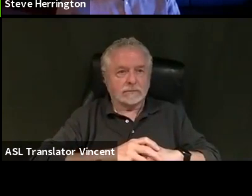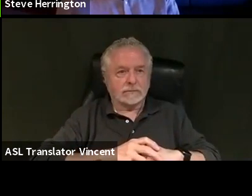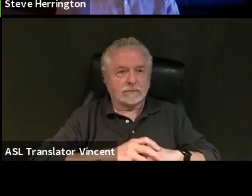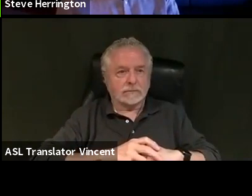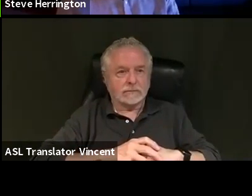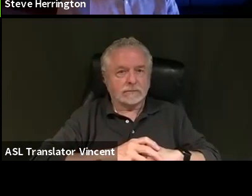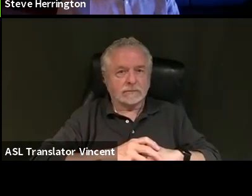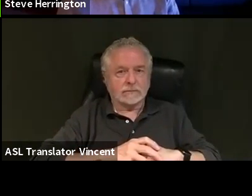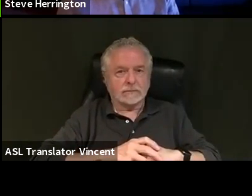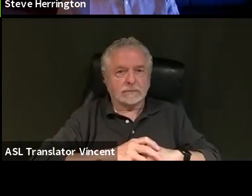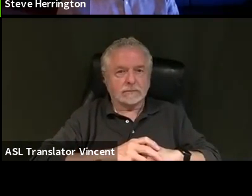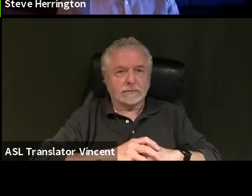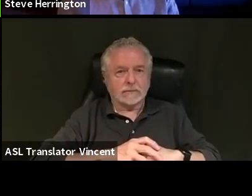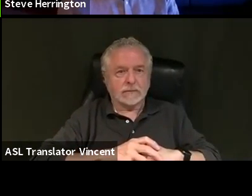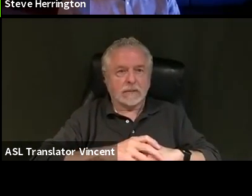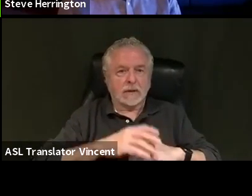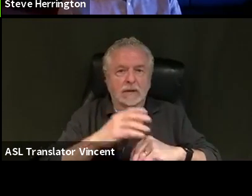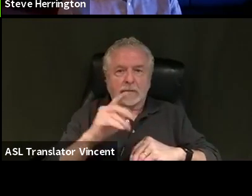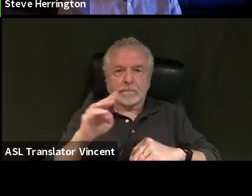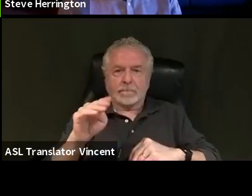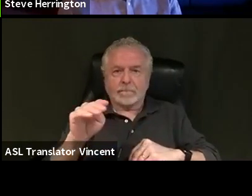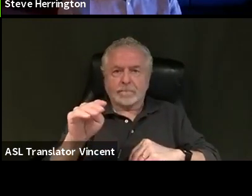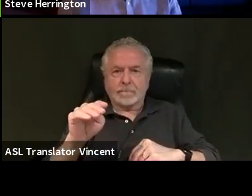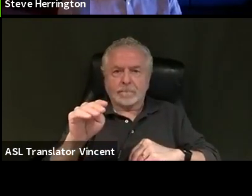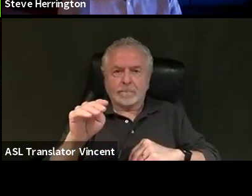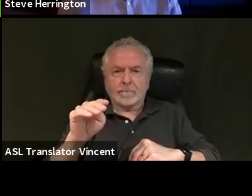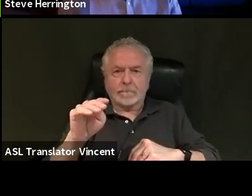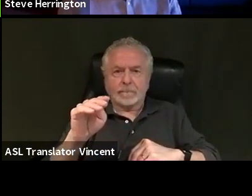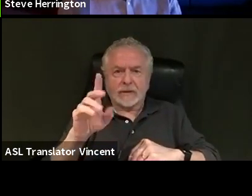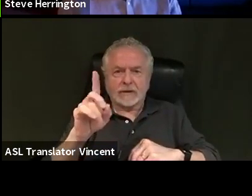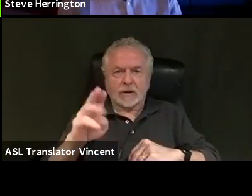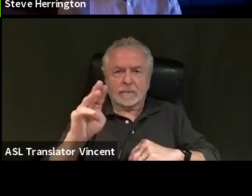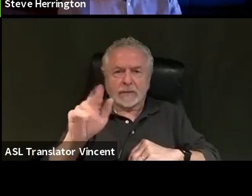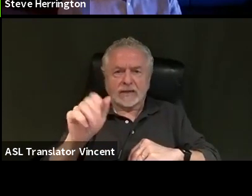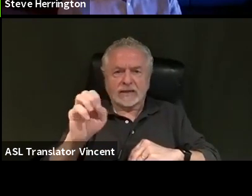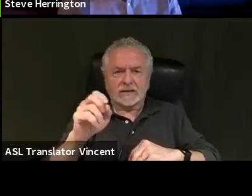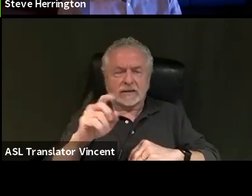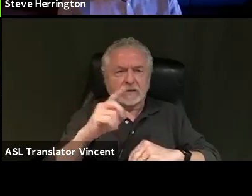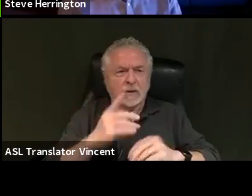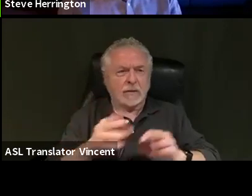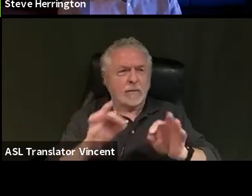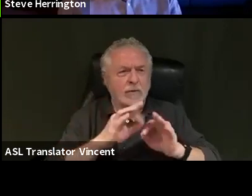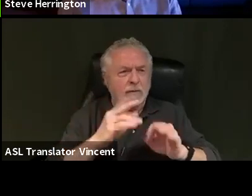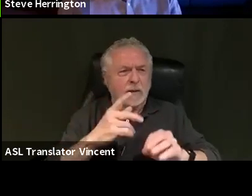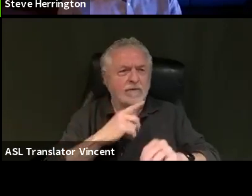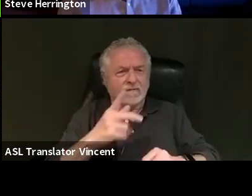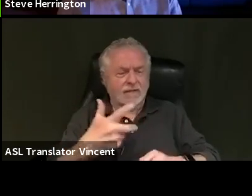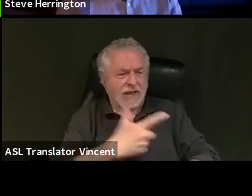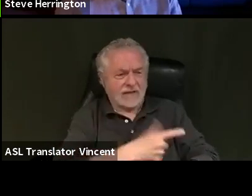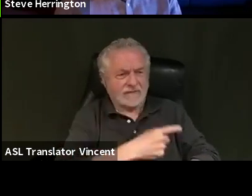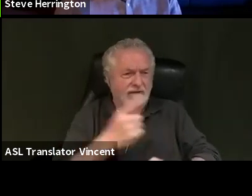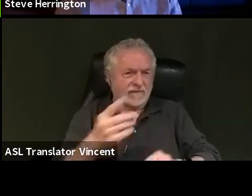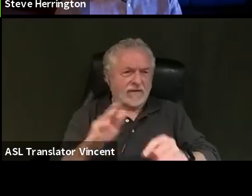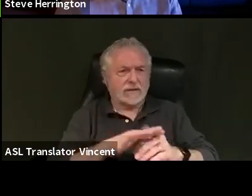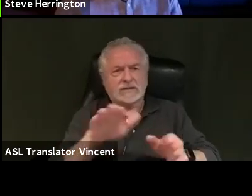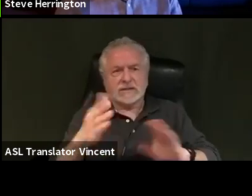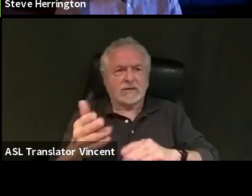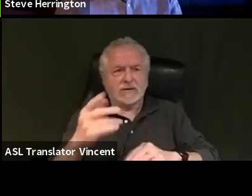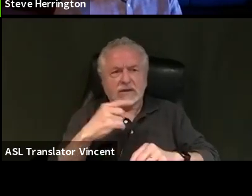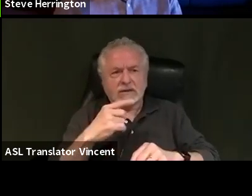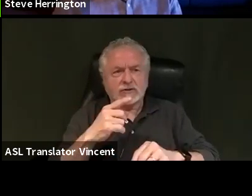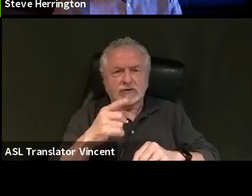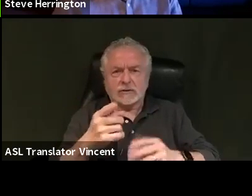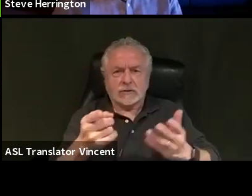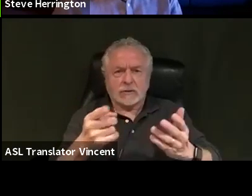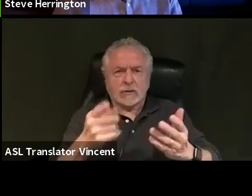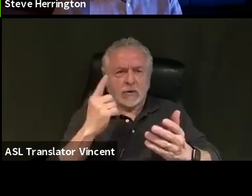Dr. Mace, I wonder if you could real quickly, there was a story in the paper today about somebody who was fully vaccinated who died. And I would like to just